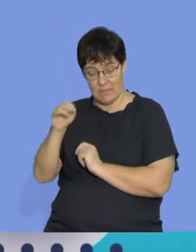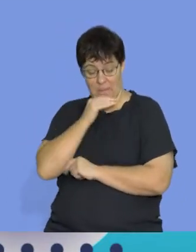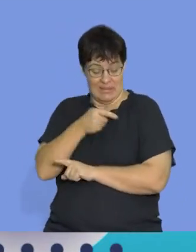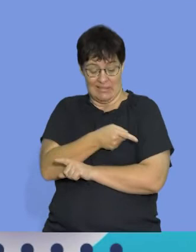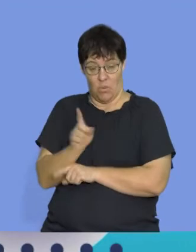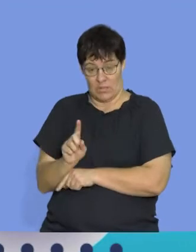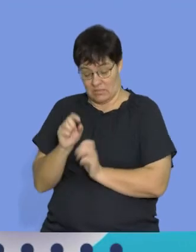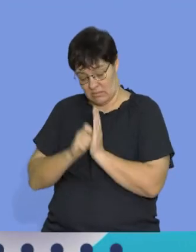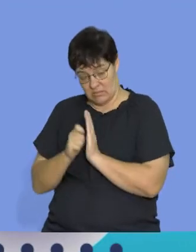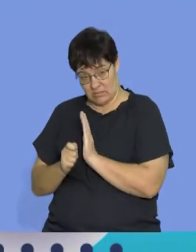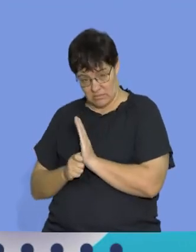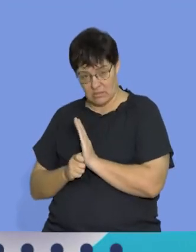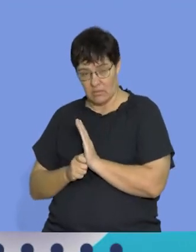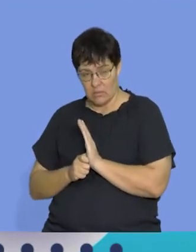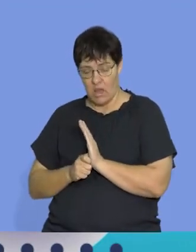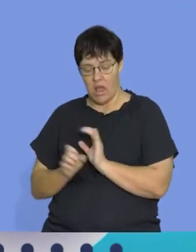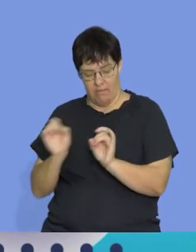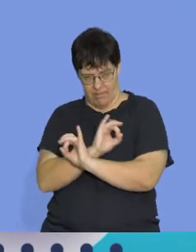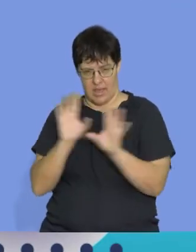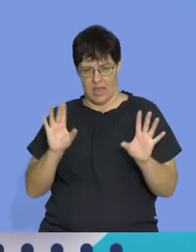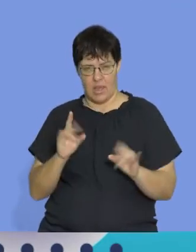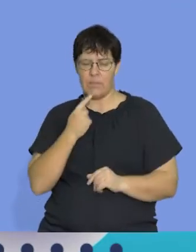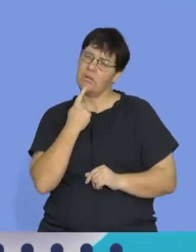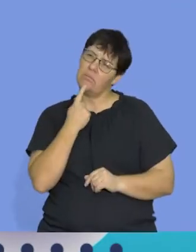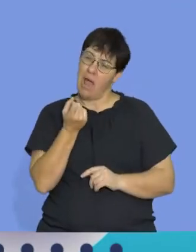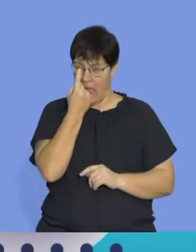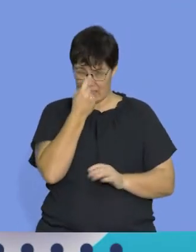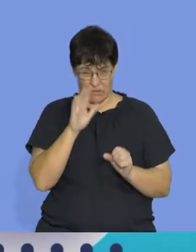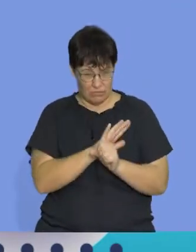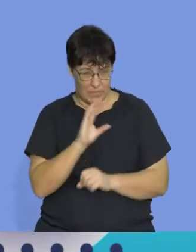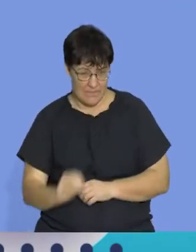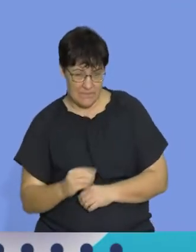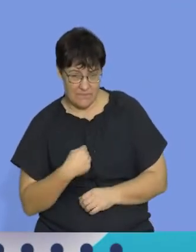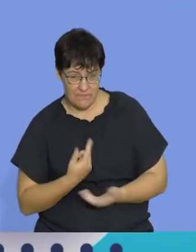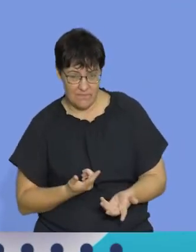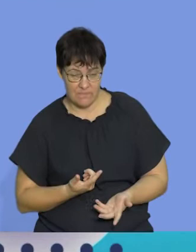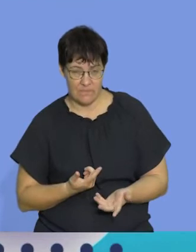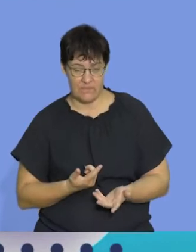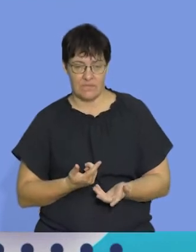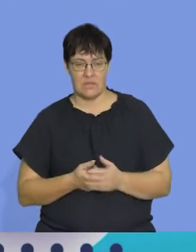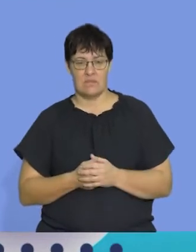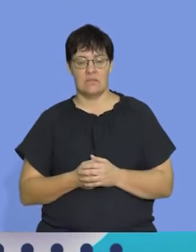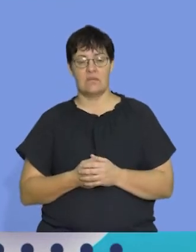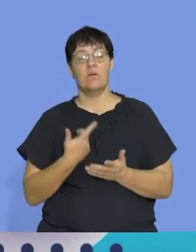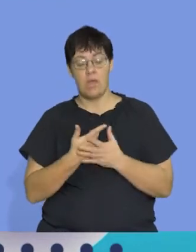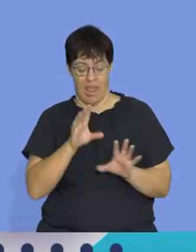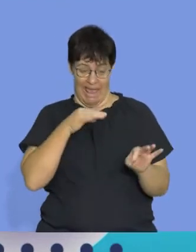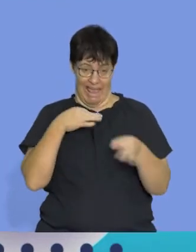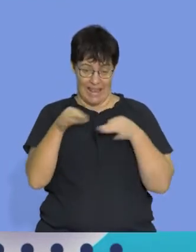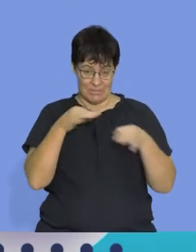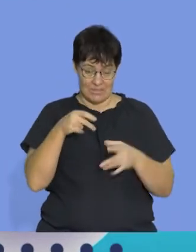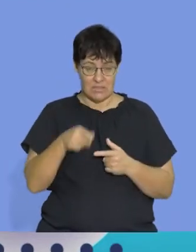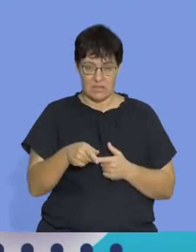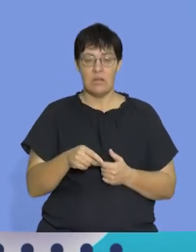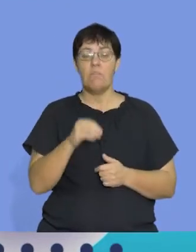it once more and try and check, does it really make sense to you? In other words, what we're trying to say is that when you define, not only